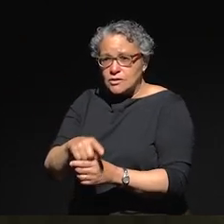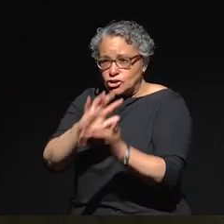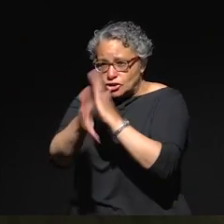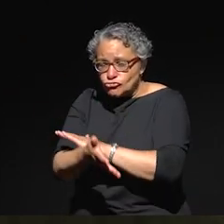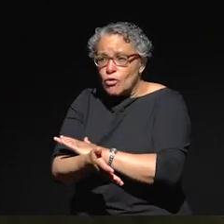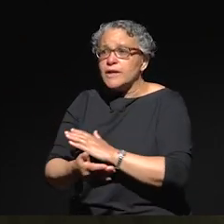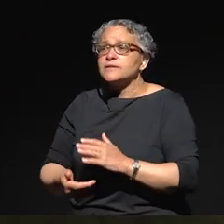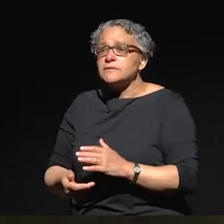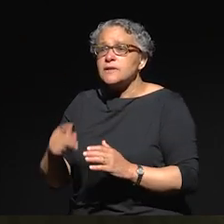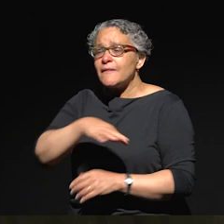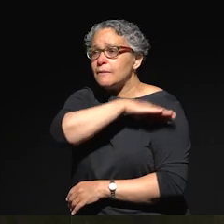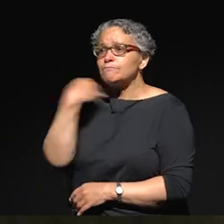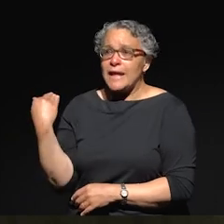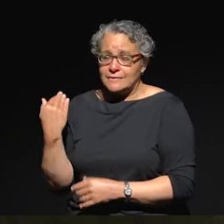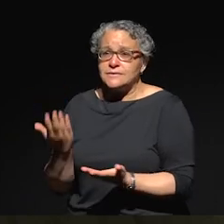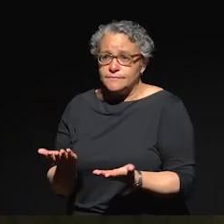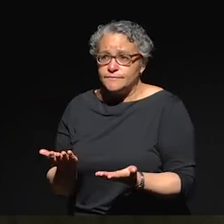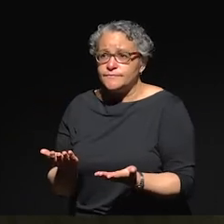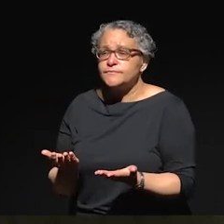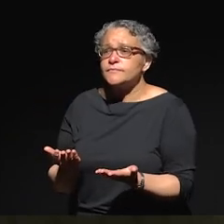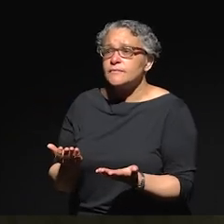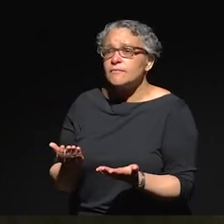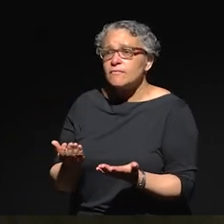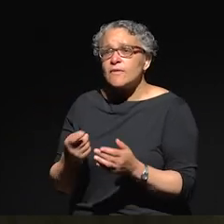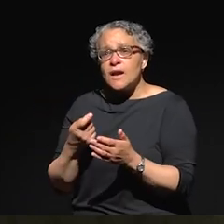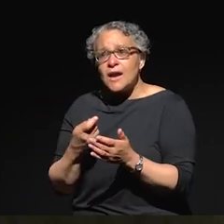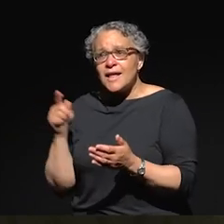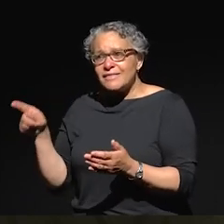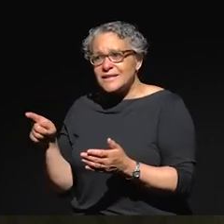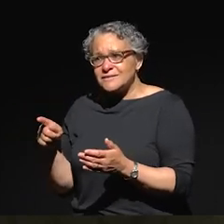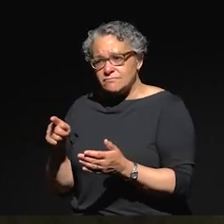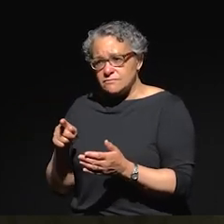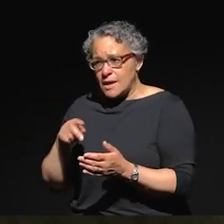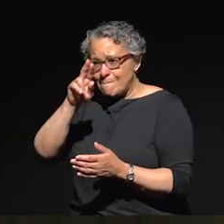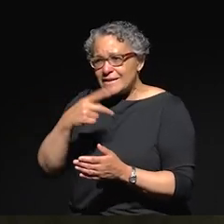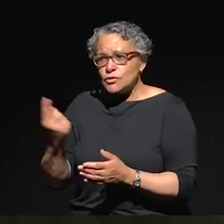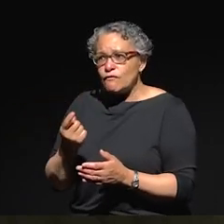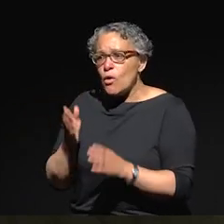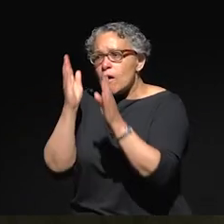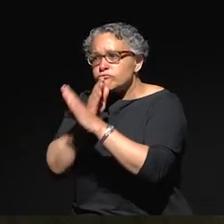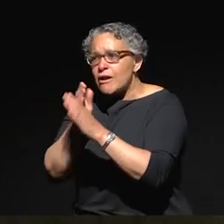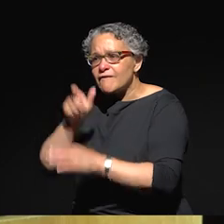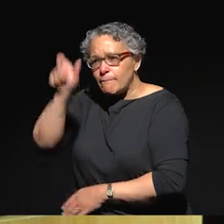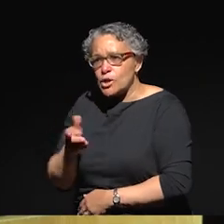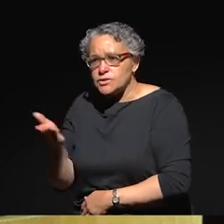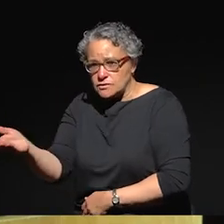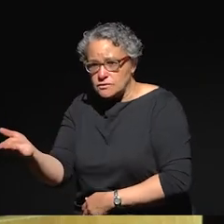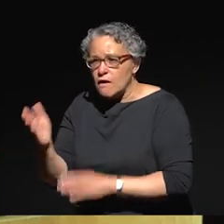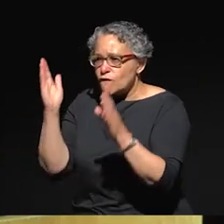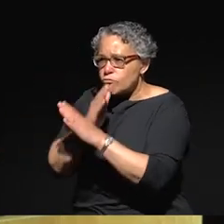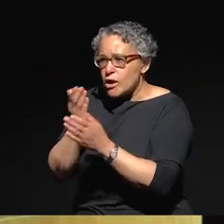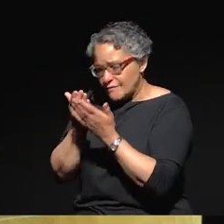and then she was beheaded. Raphael, this is for a private patron, we don't know who, this is for private prayer or something, private devotion.